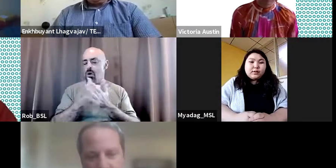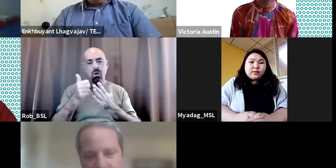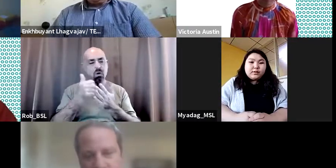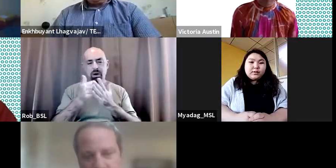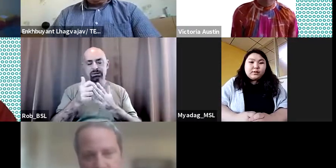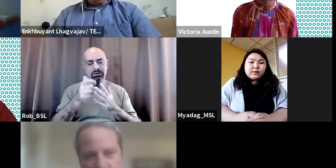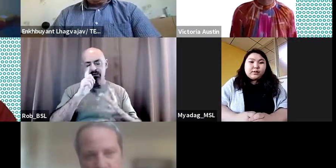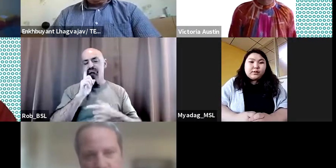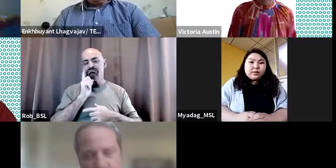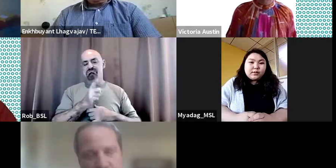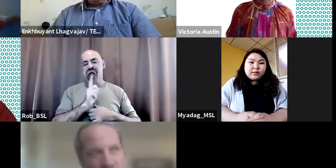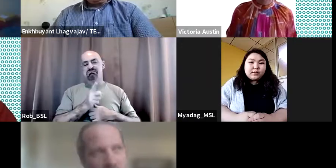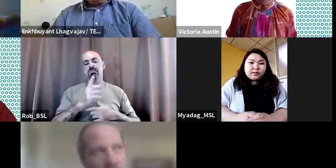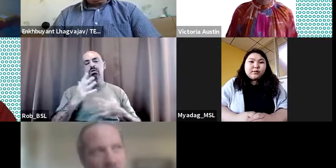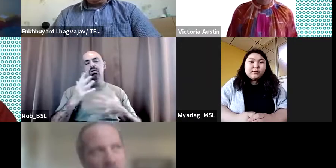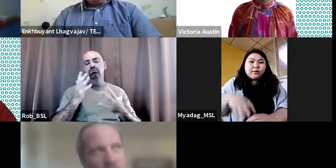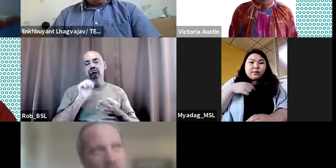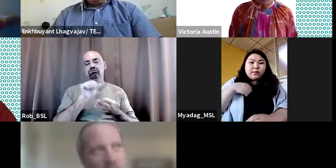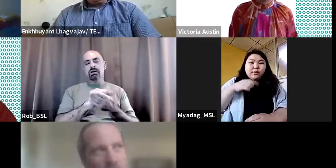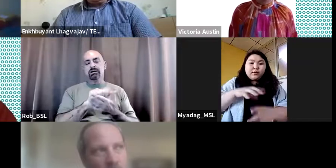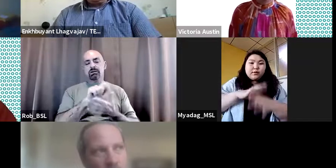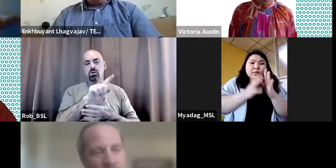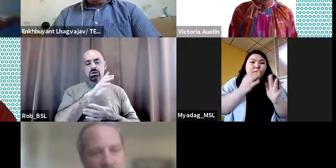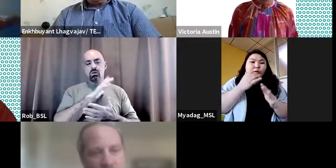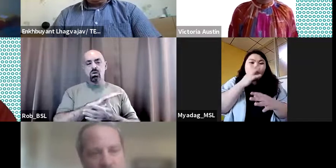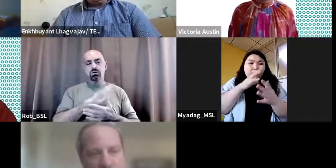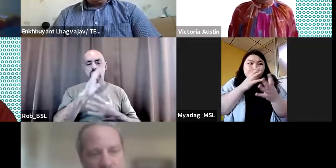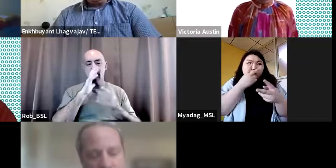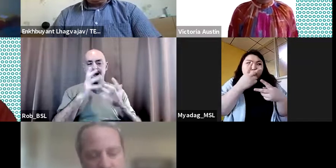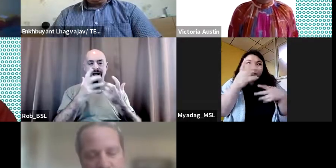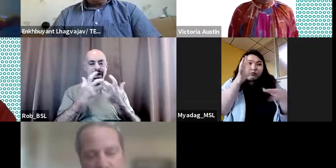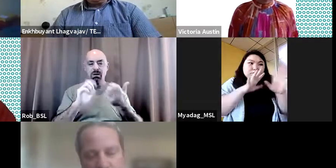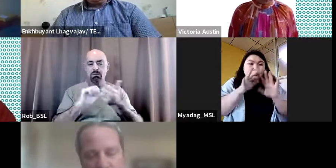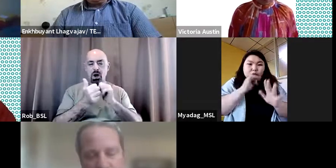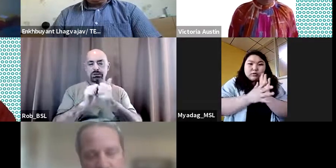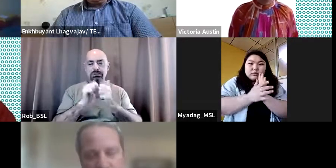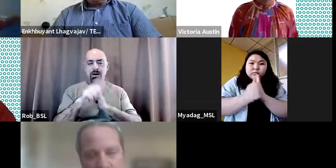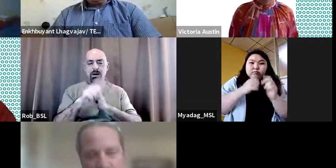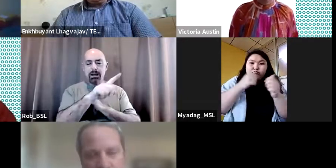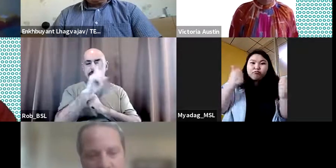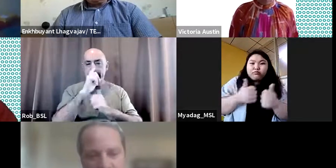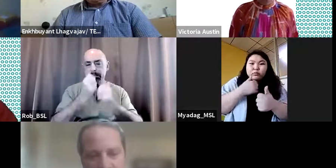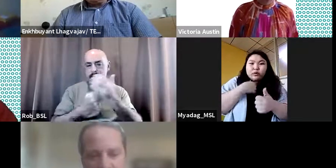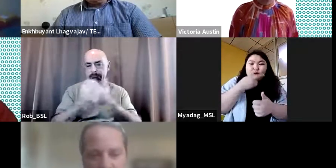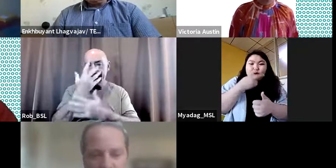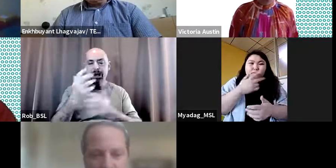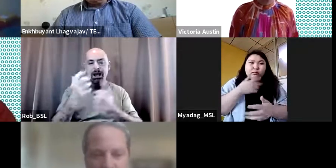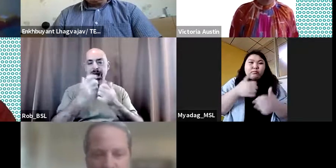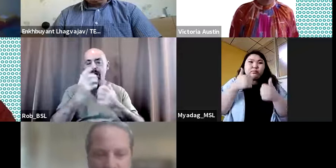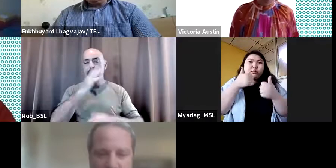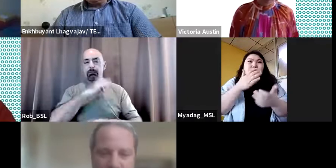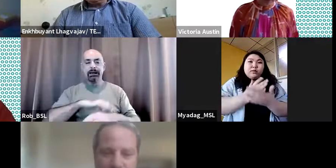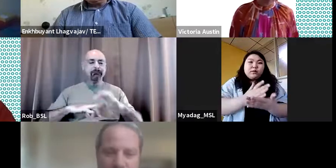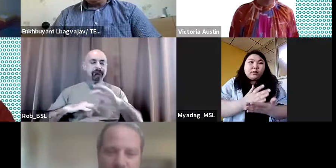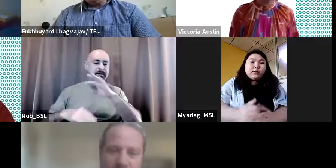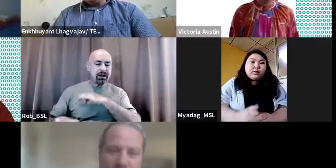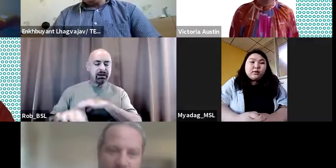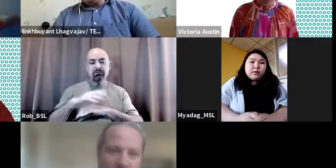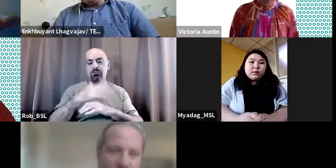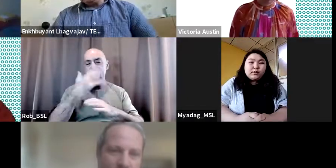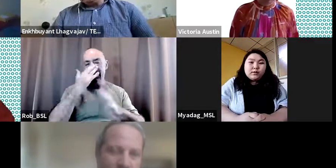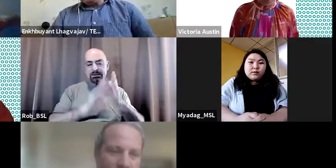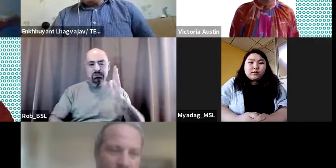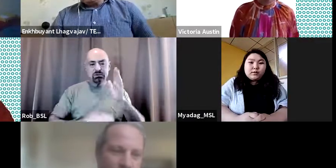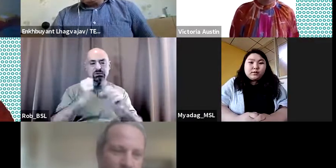away interested to see how a partnership like that can be developed and how we can benefit from the experience of